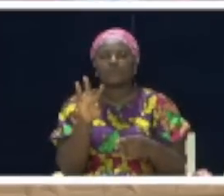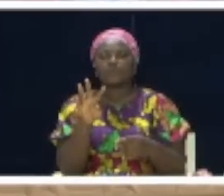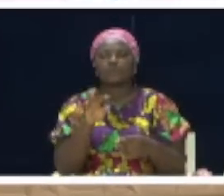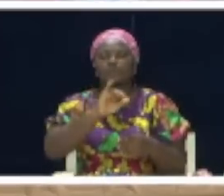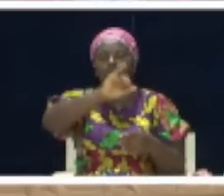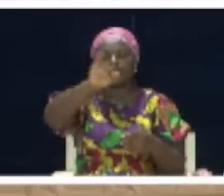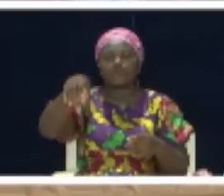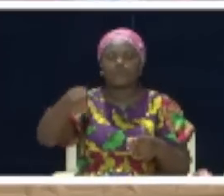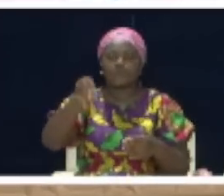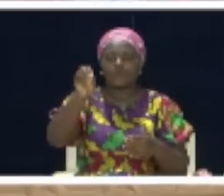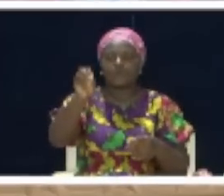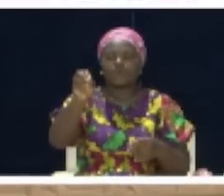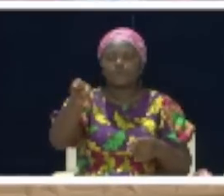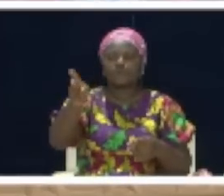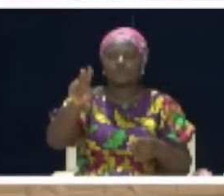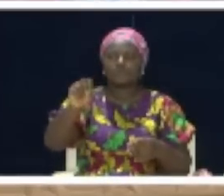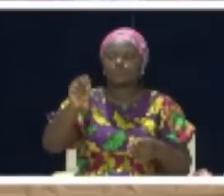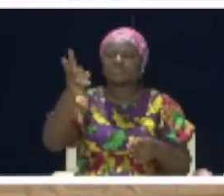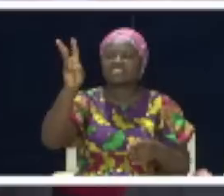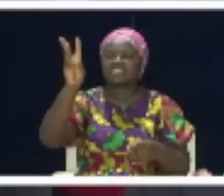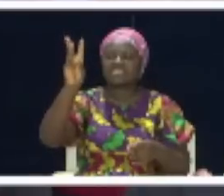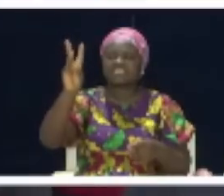John 6,